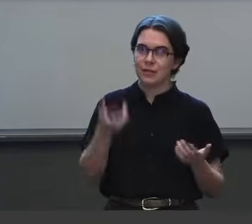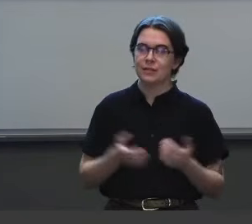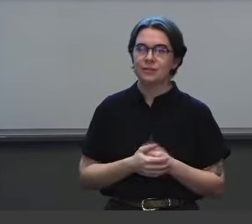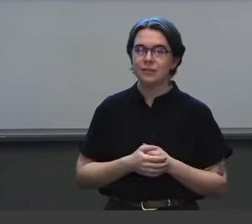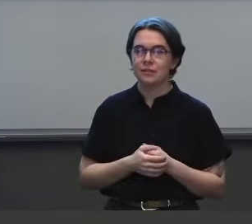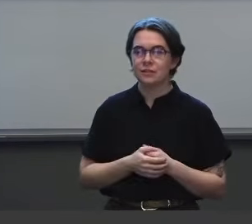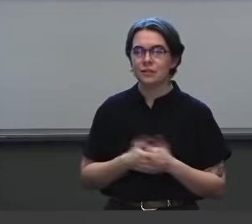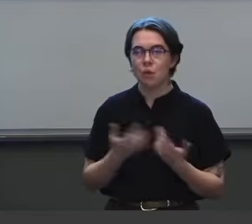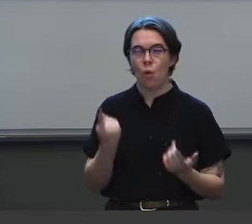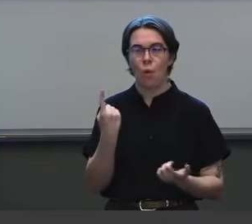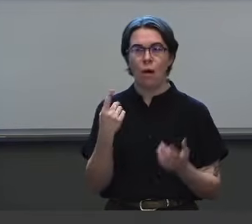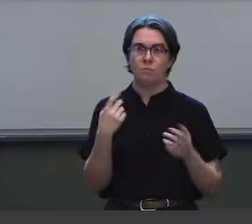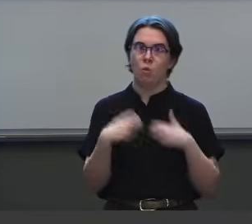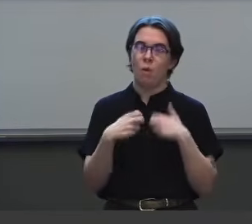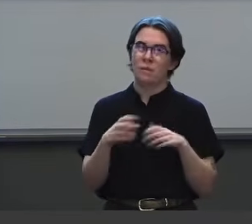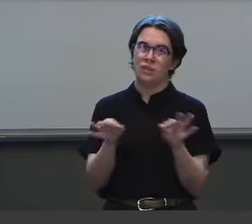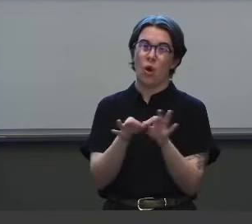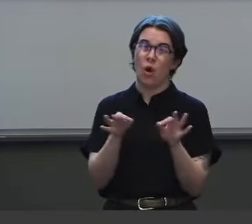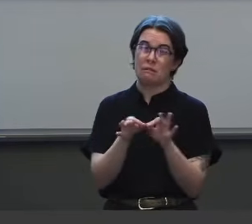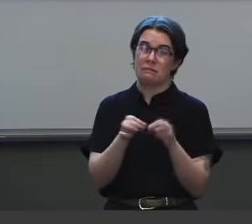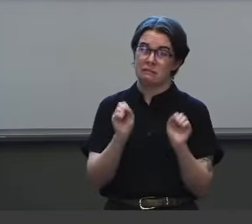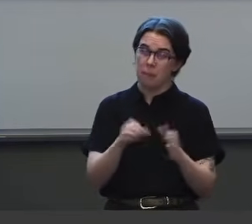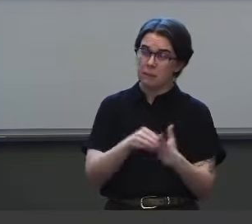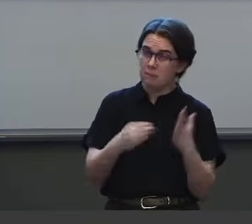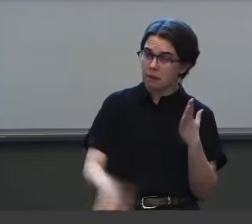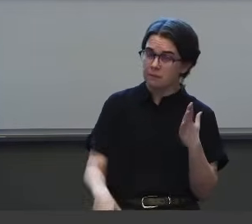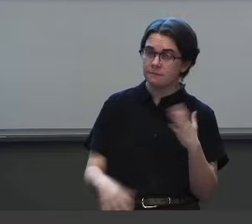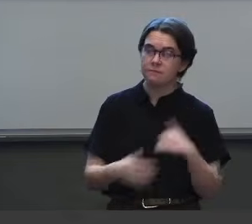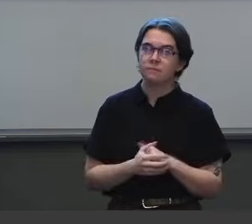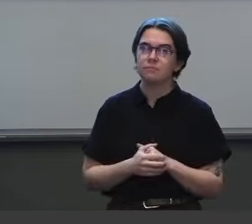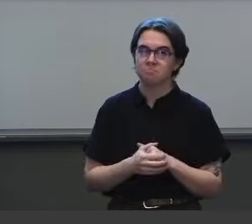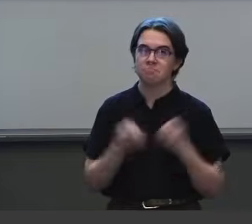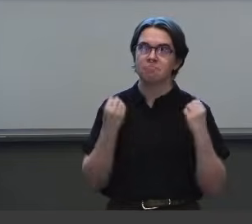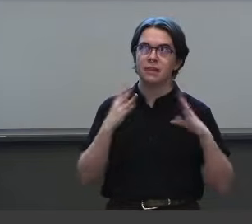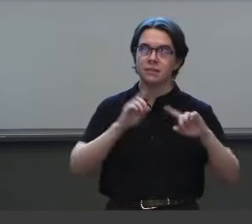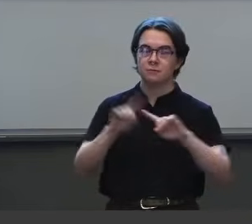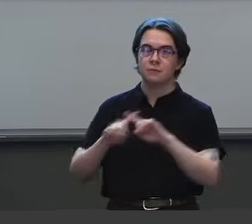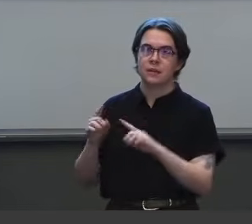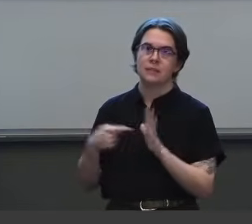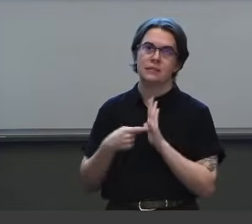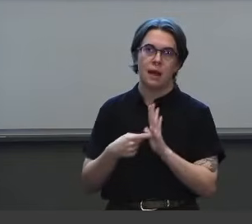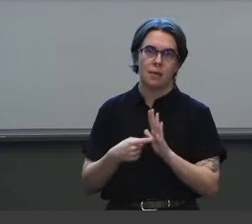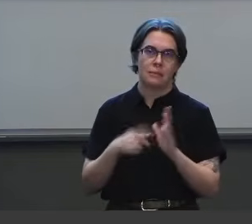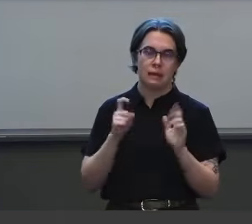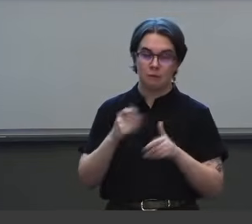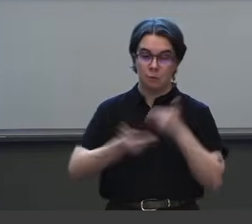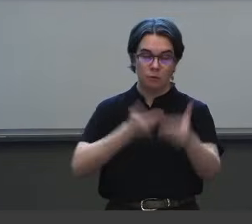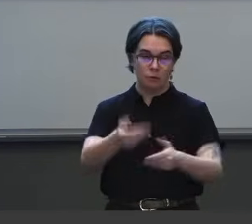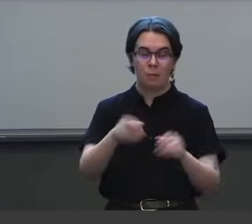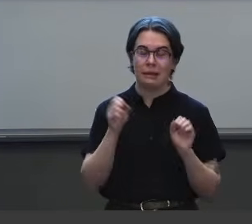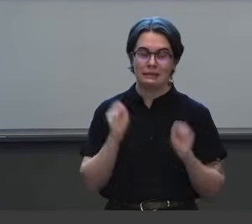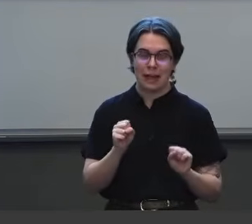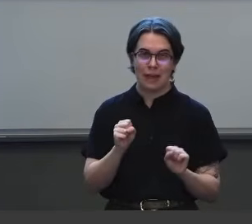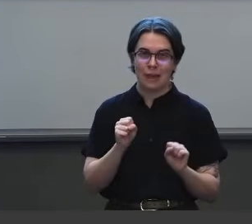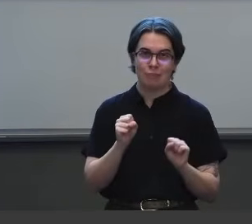cost is a major issue. Okay, so there are lots of examples. I need to move on. I could read quotes all